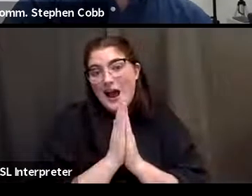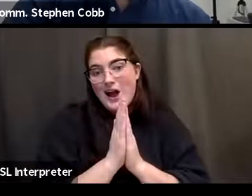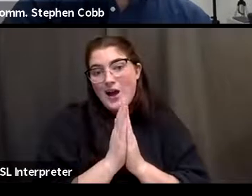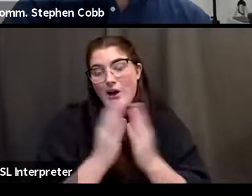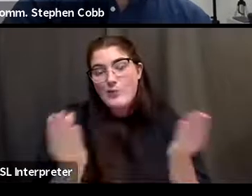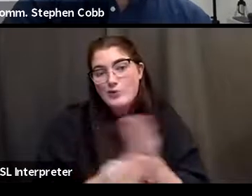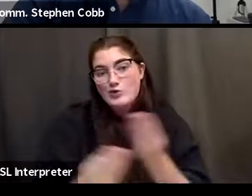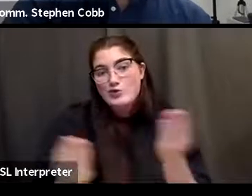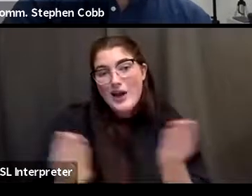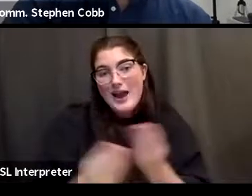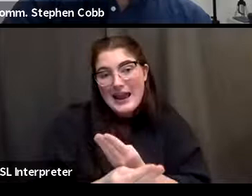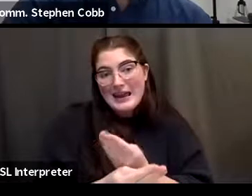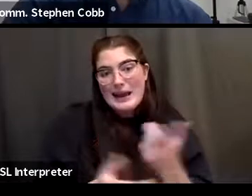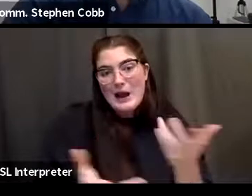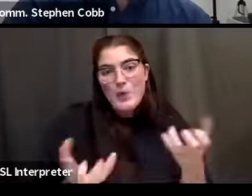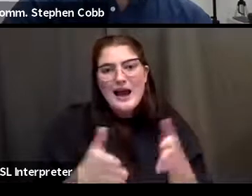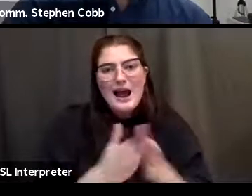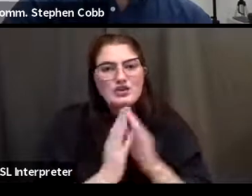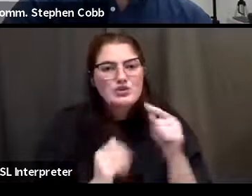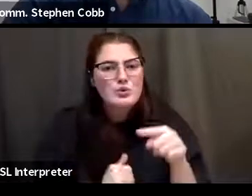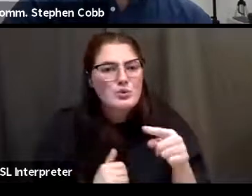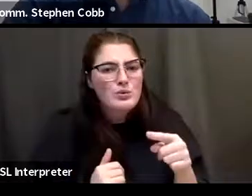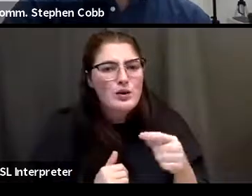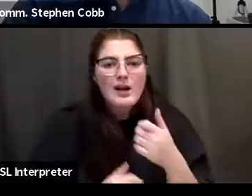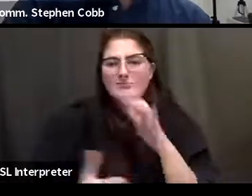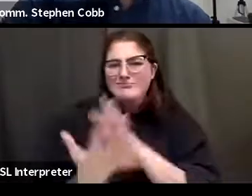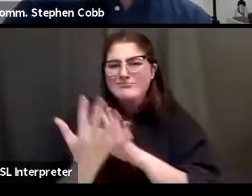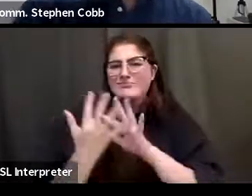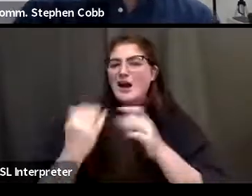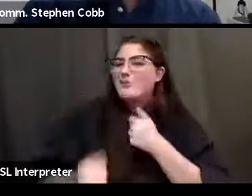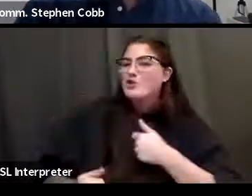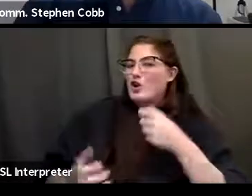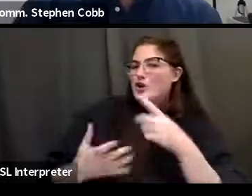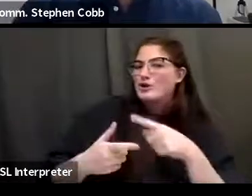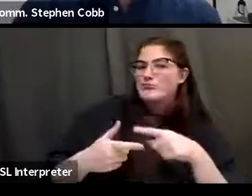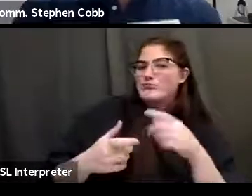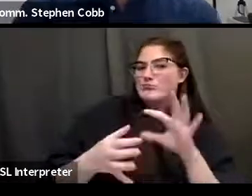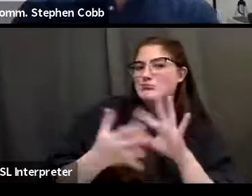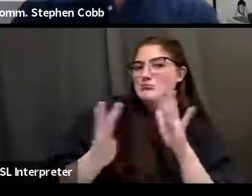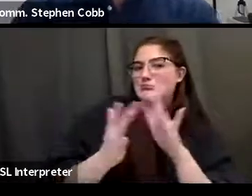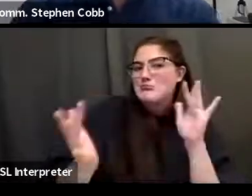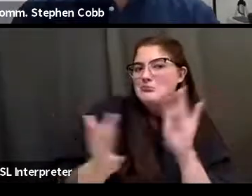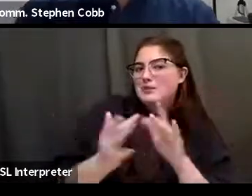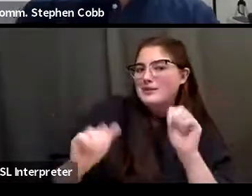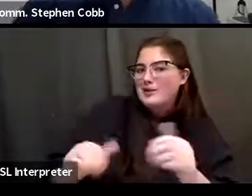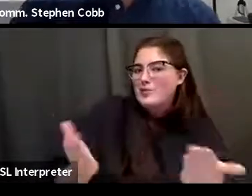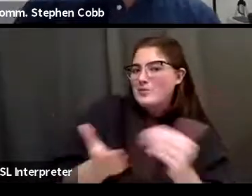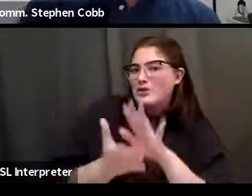as well. I'm sorry, you broke up there. Could you repeat your question?